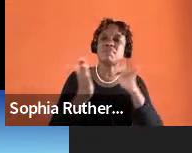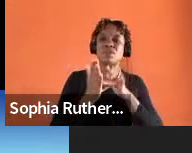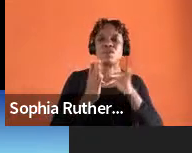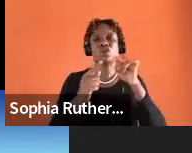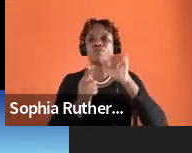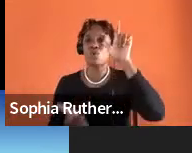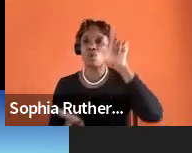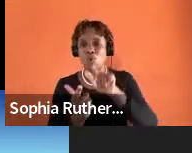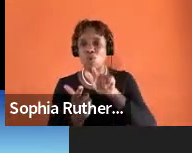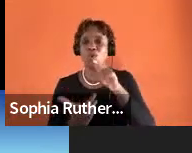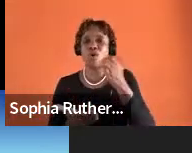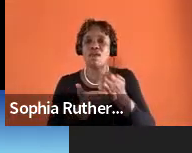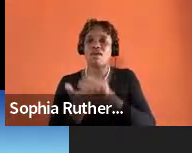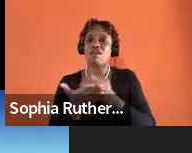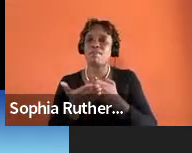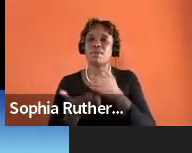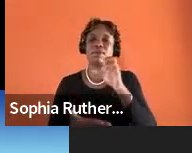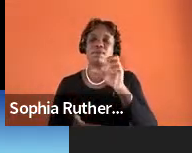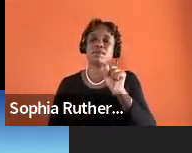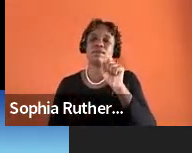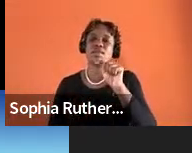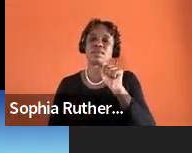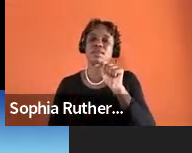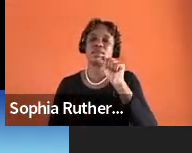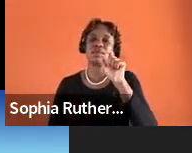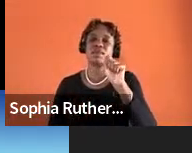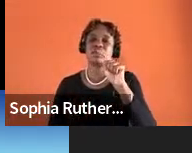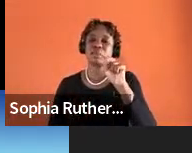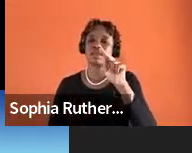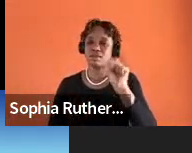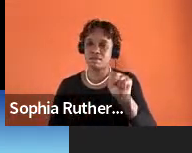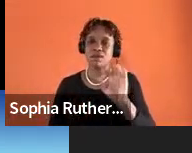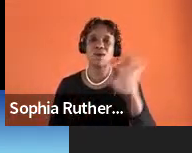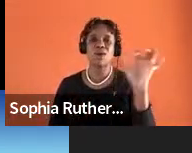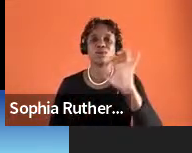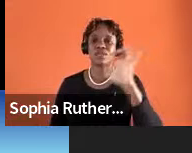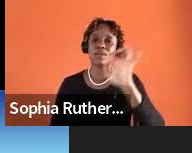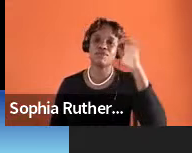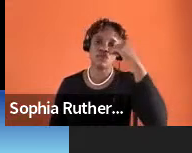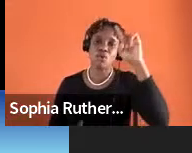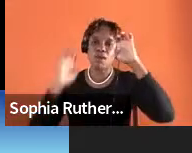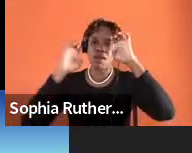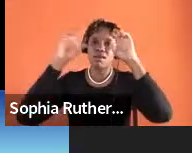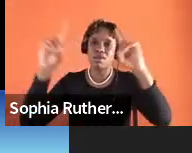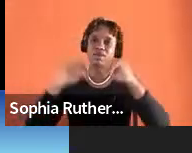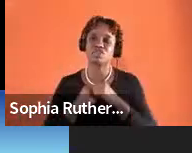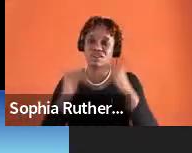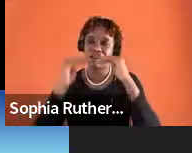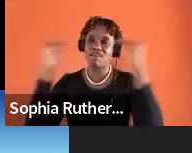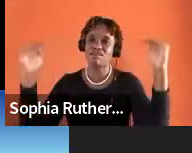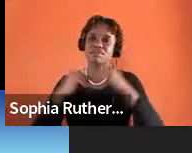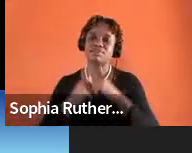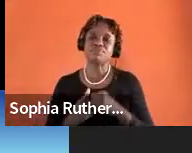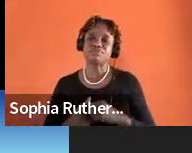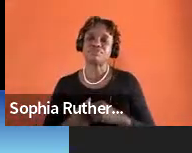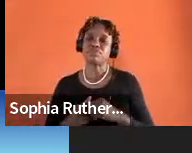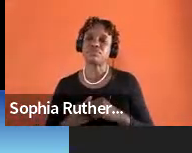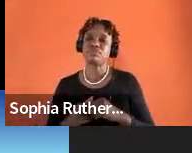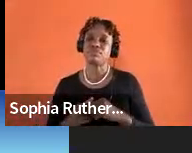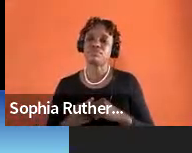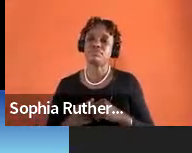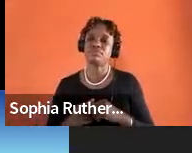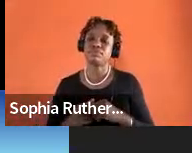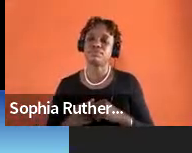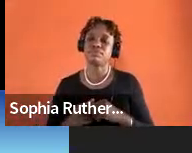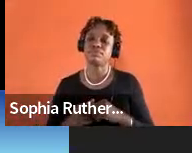status, and their educational levels were also medium to low. They recognized that emotional, physical,